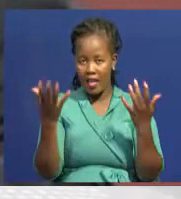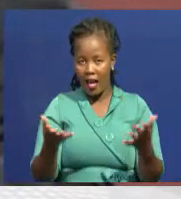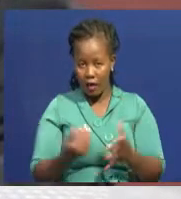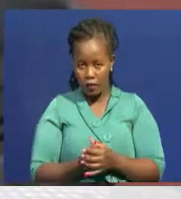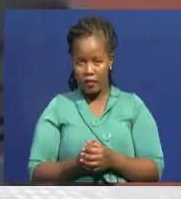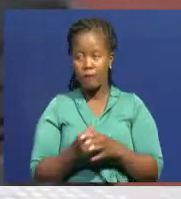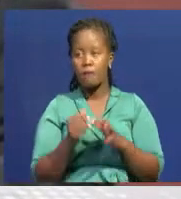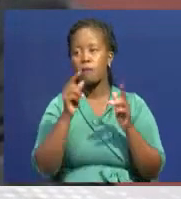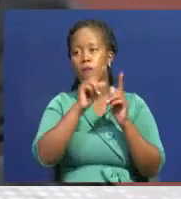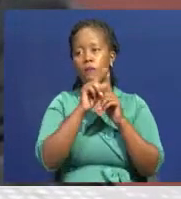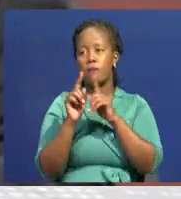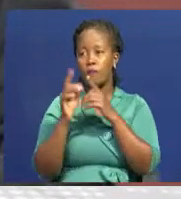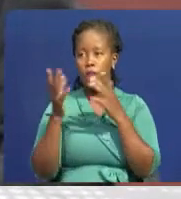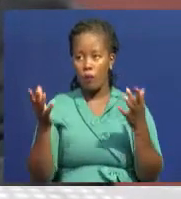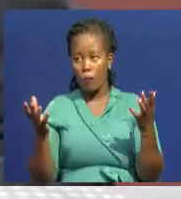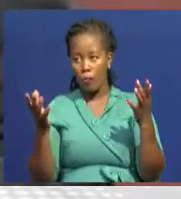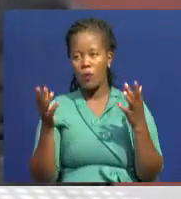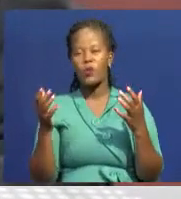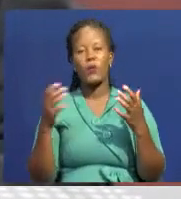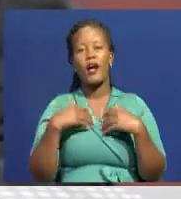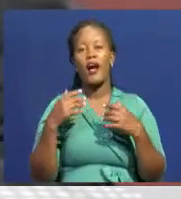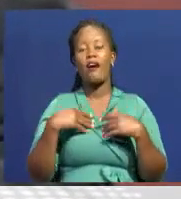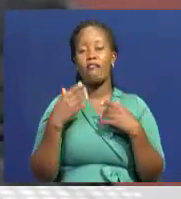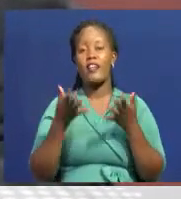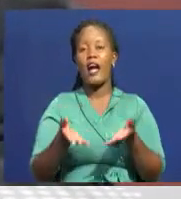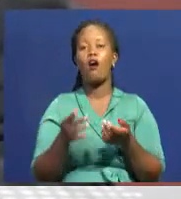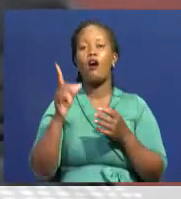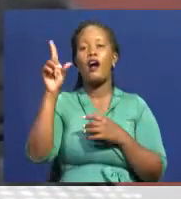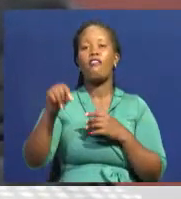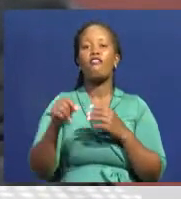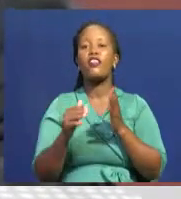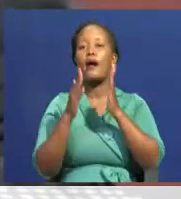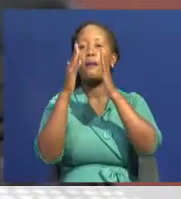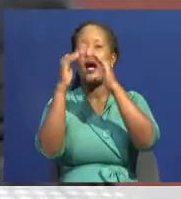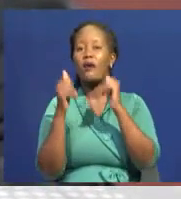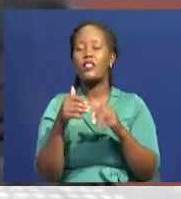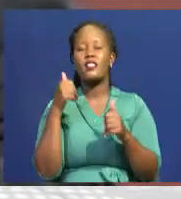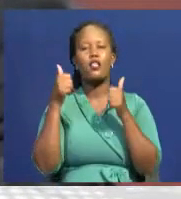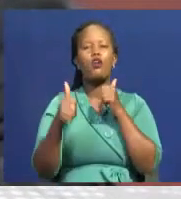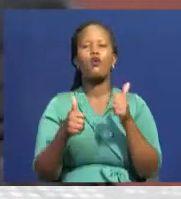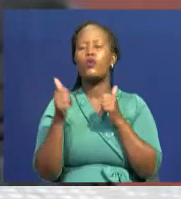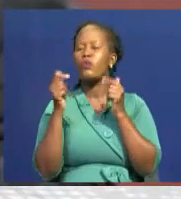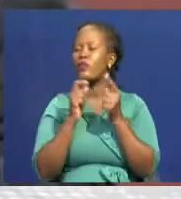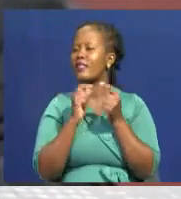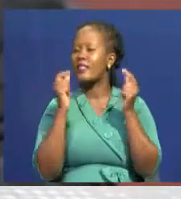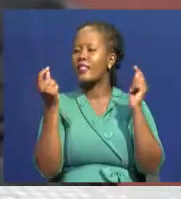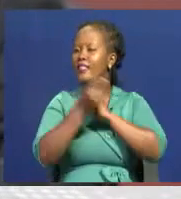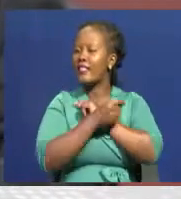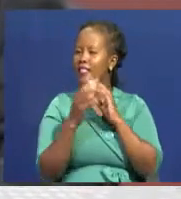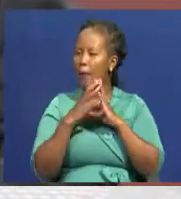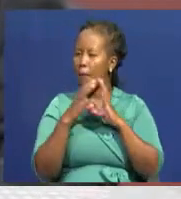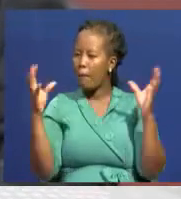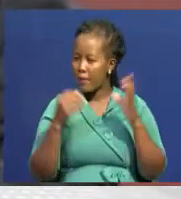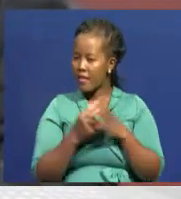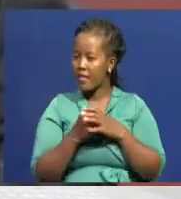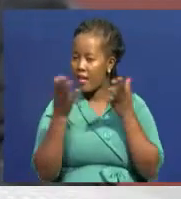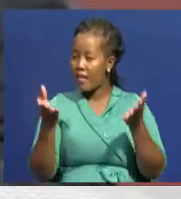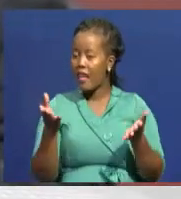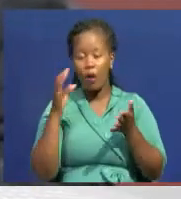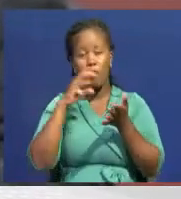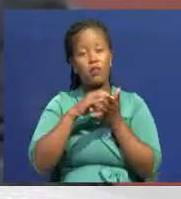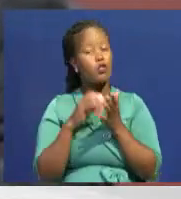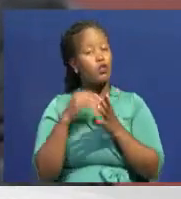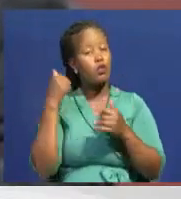said, the affordable housing is going to be a game changer in this country in terms of real estate. So how do we position?